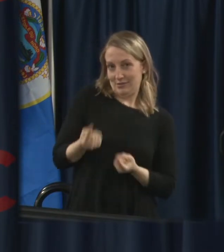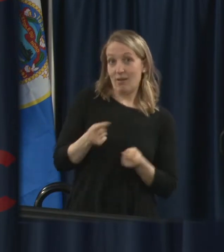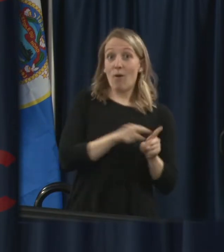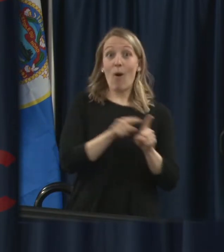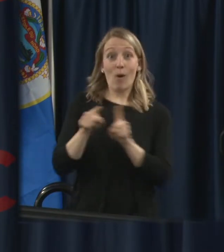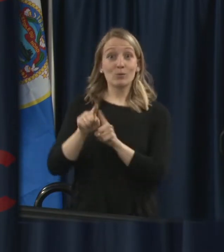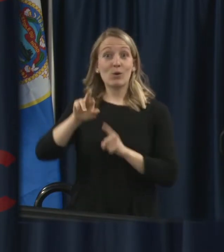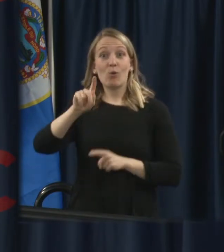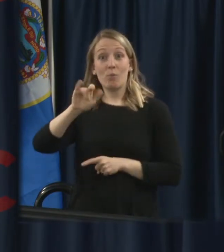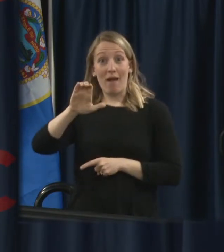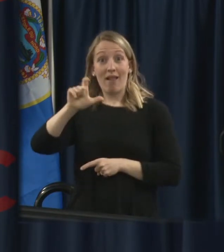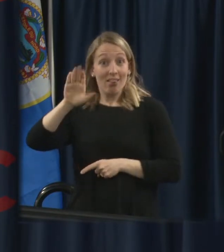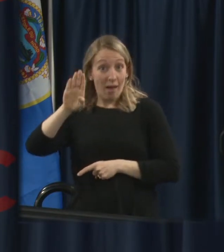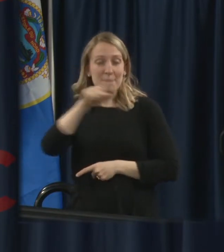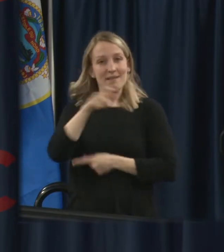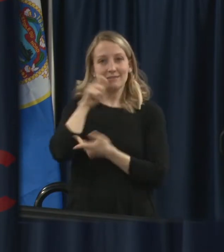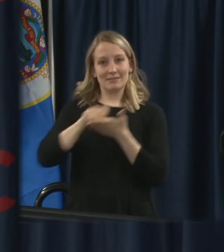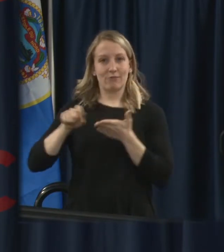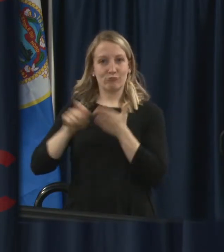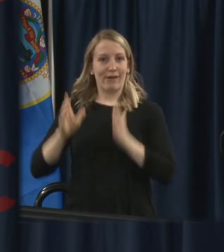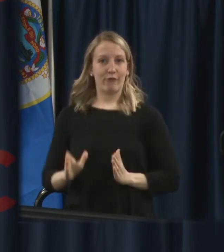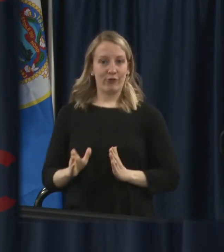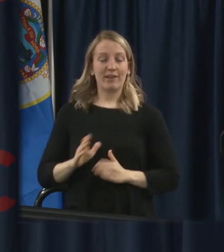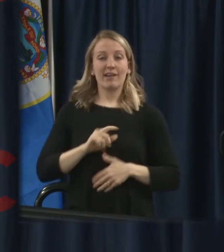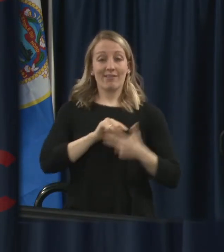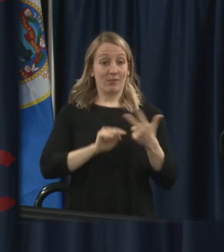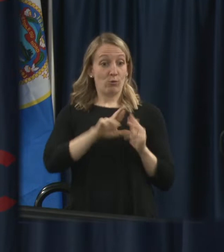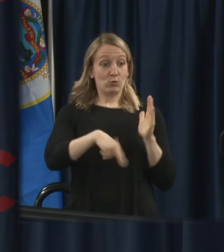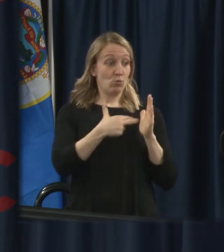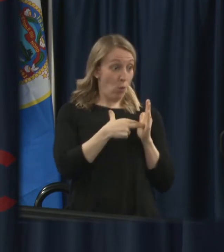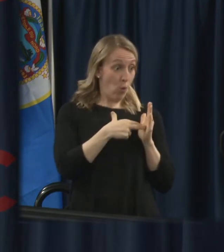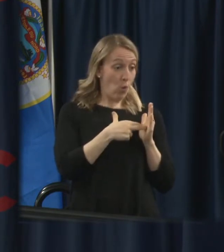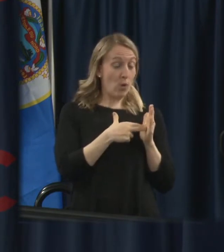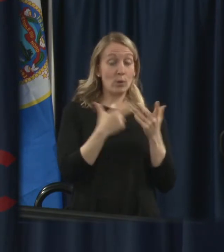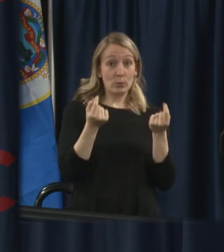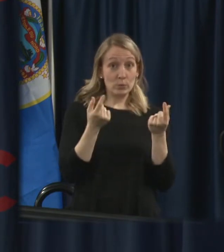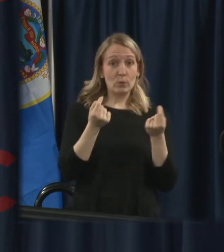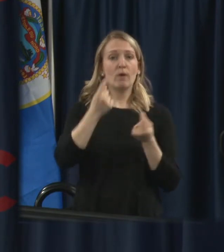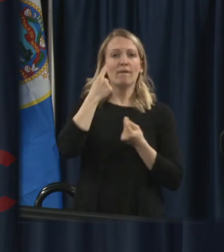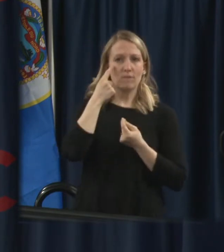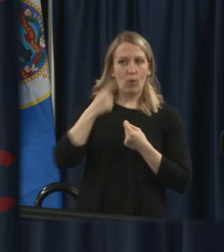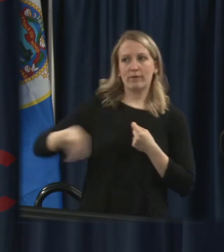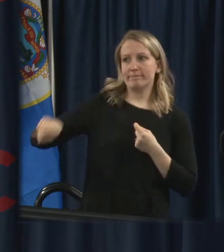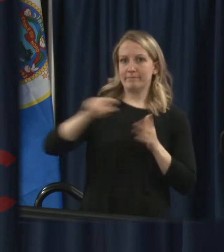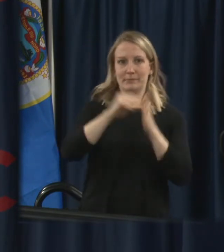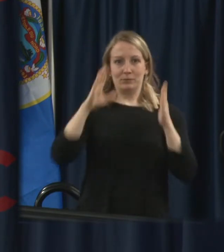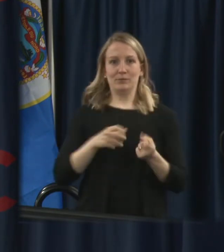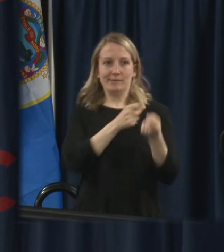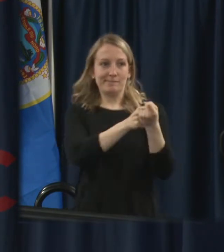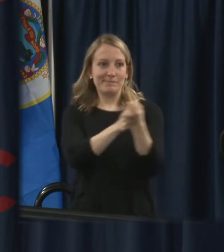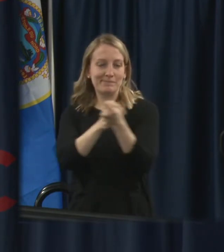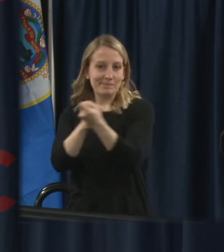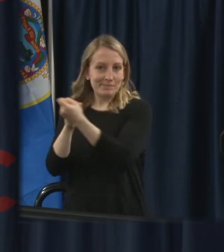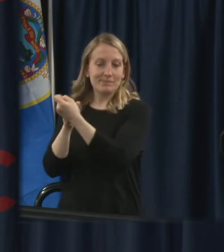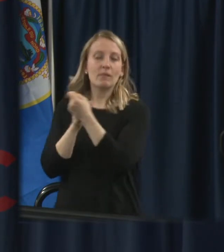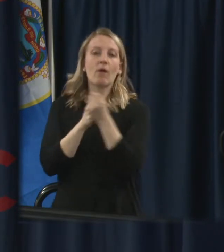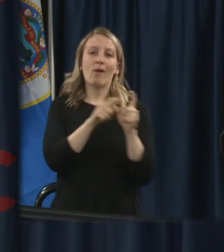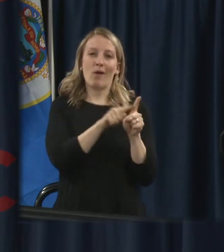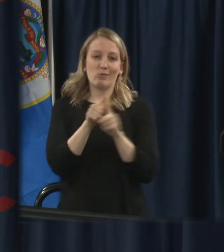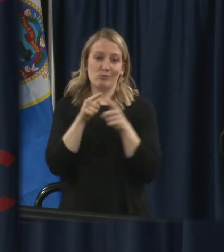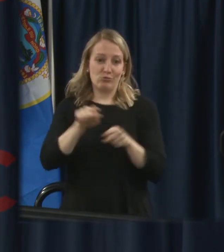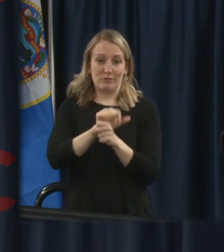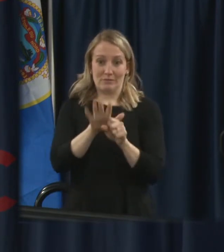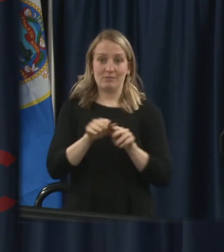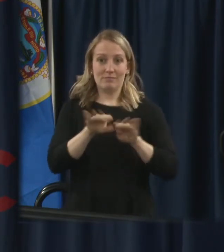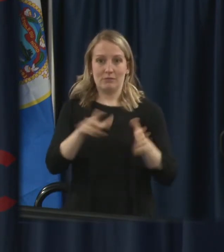of the Robotics Club. He used these roles to help students' voices be heard and to help students during the